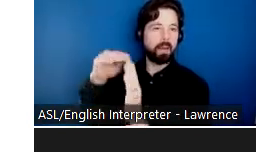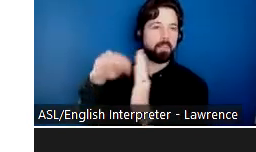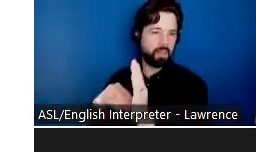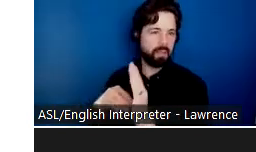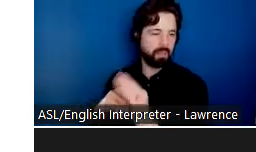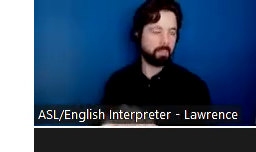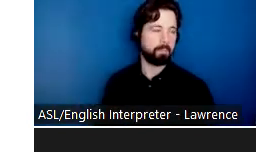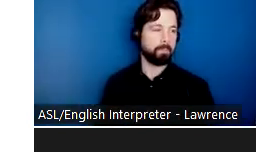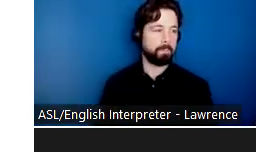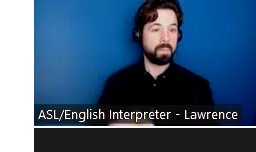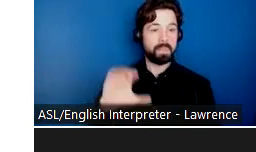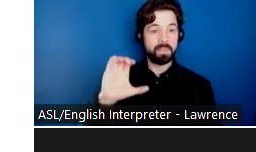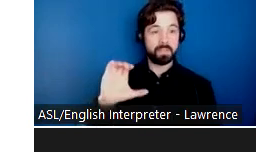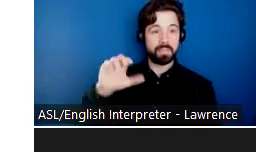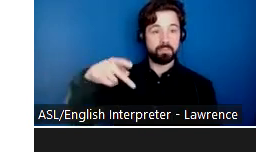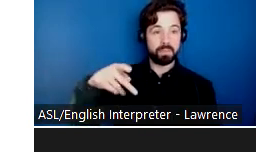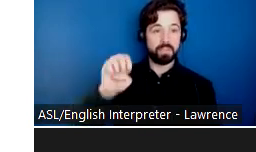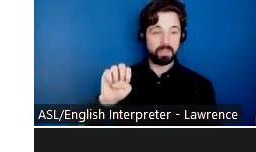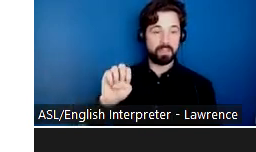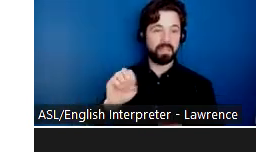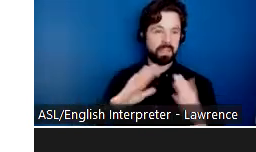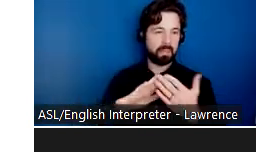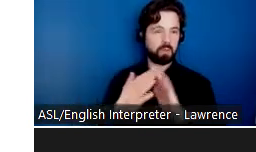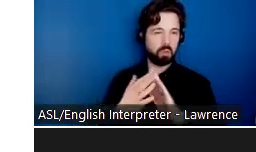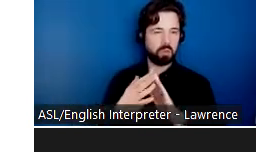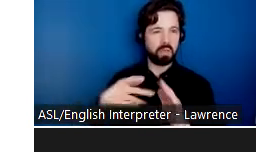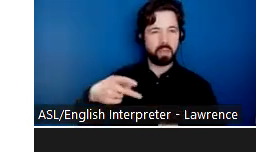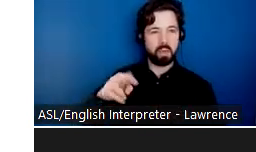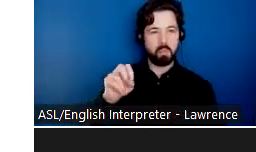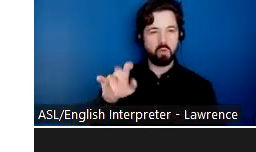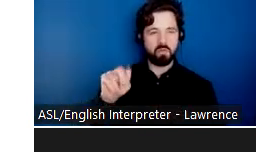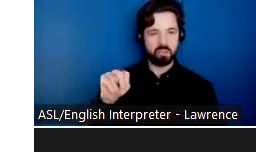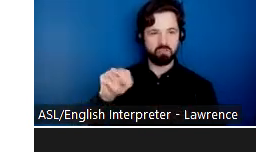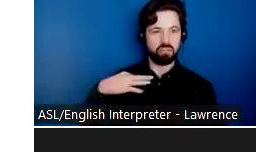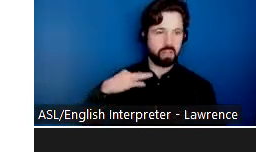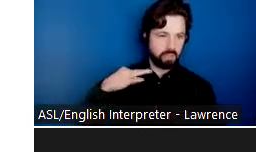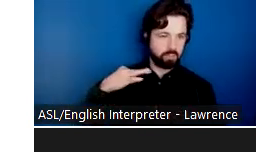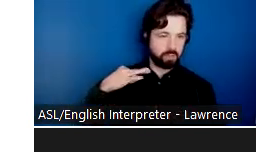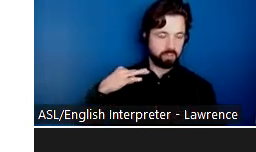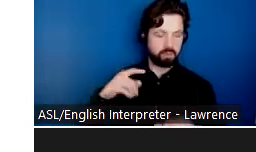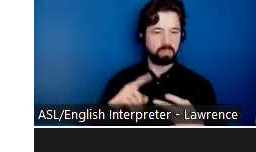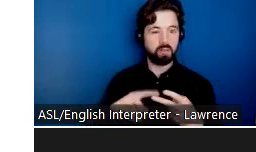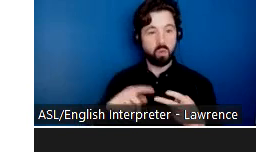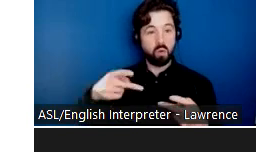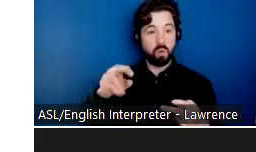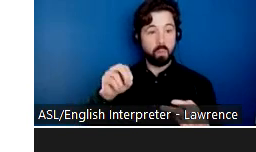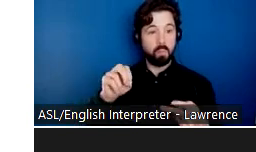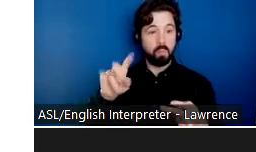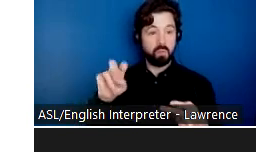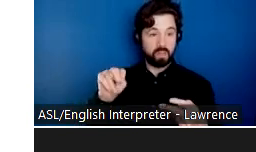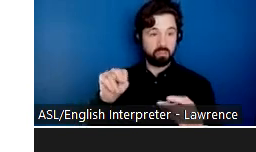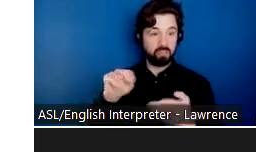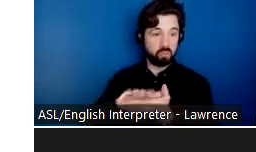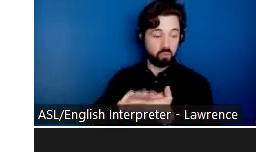CEP, that's the community eligibility provision, or provision schools are schools who are approved as community